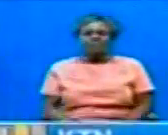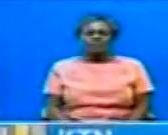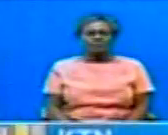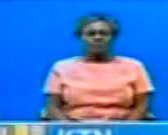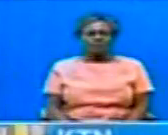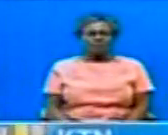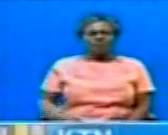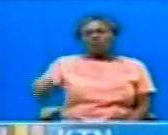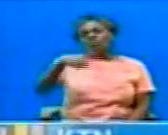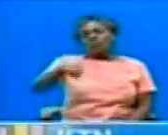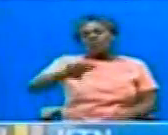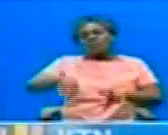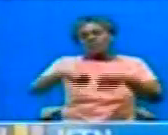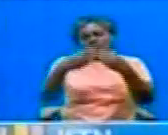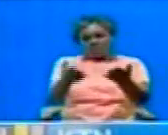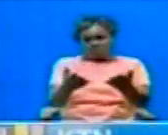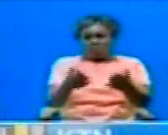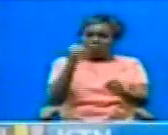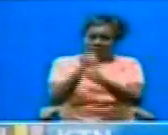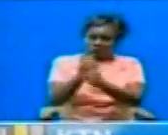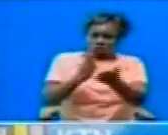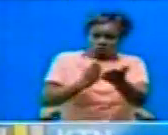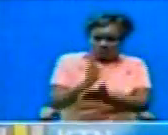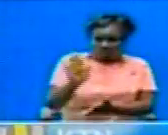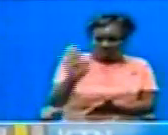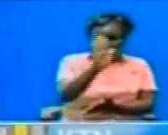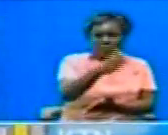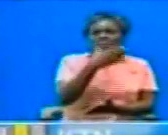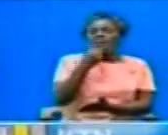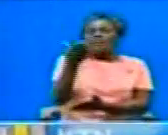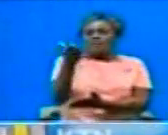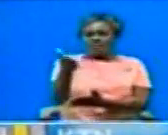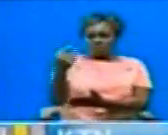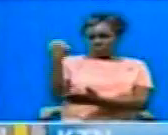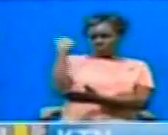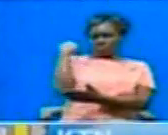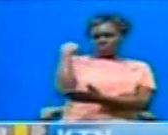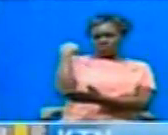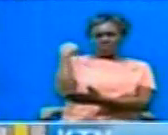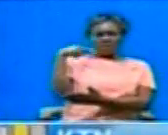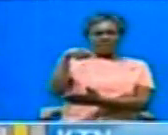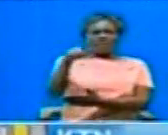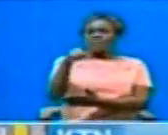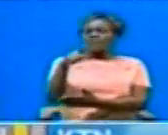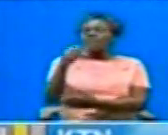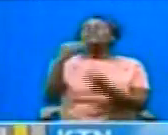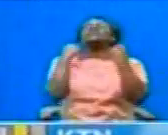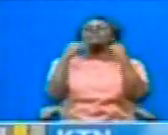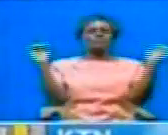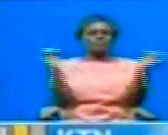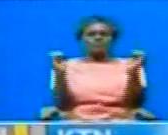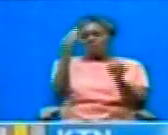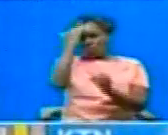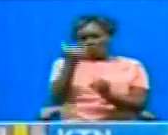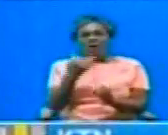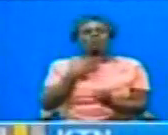We are going to give you, and we are going to make sure the gentlemen that we are leaving behind, we are not going to make them sleep, because